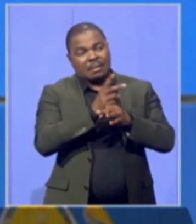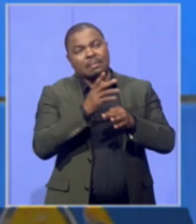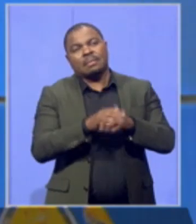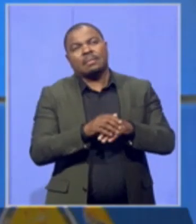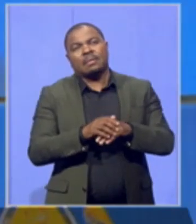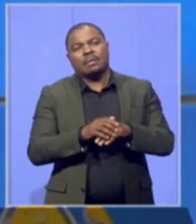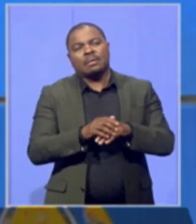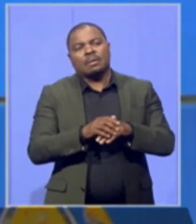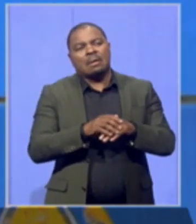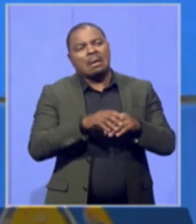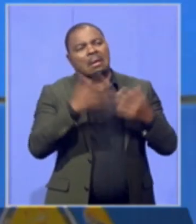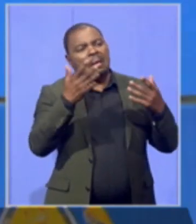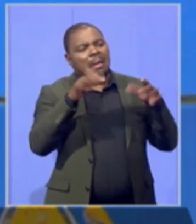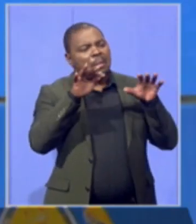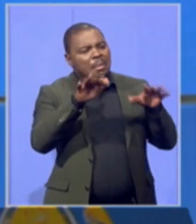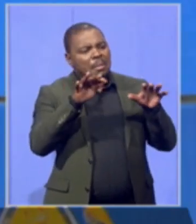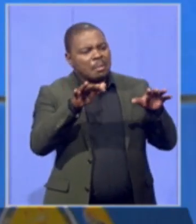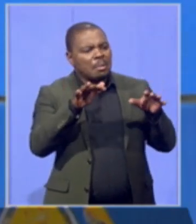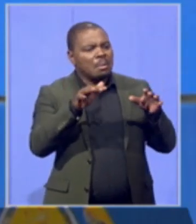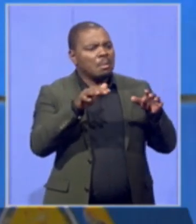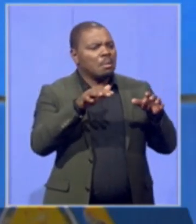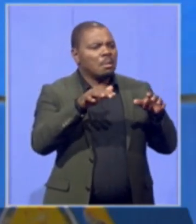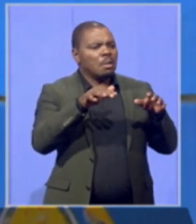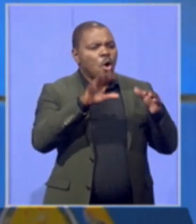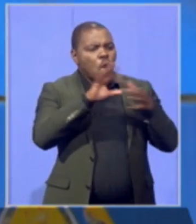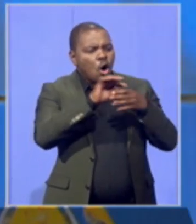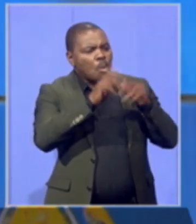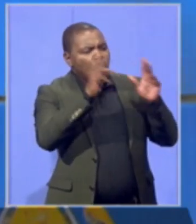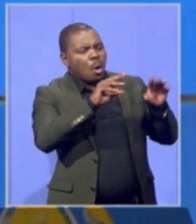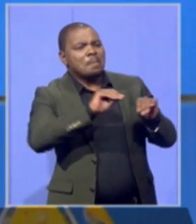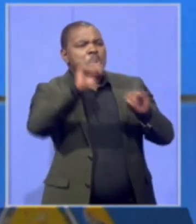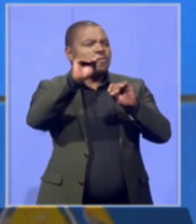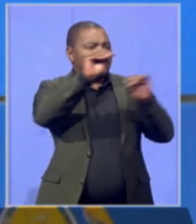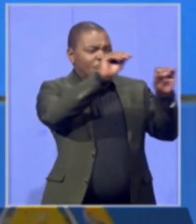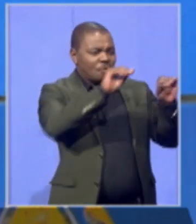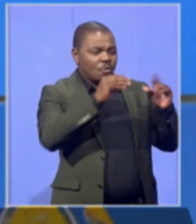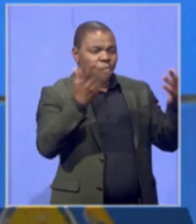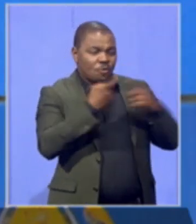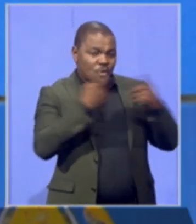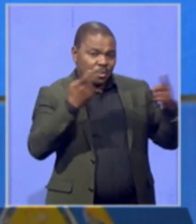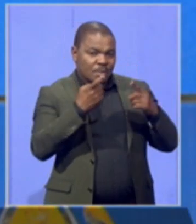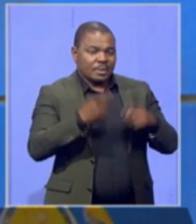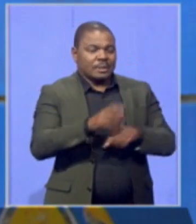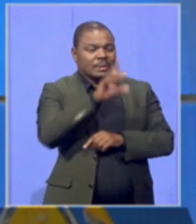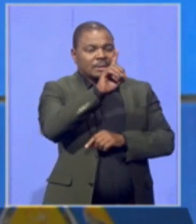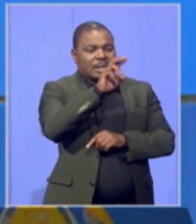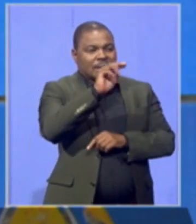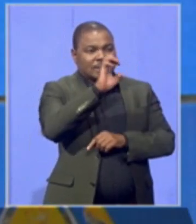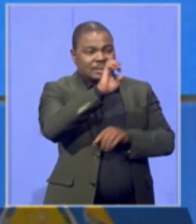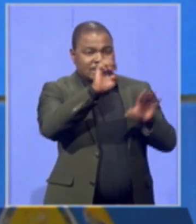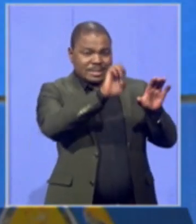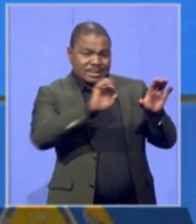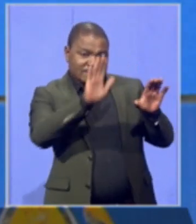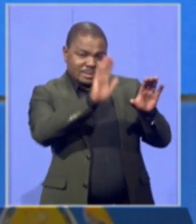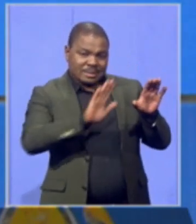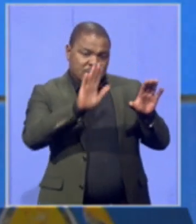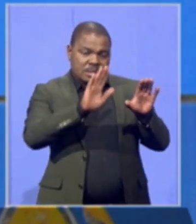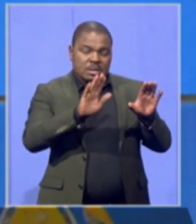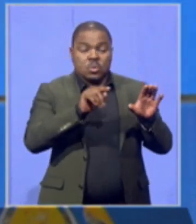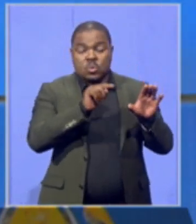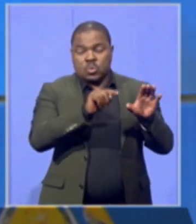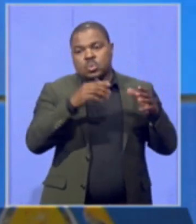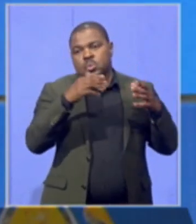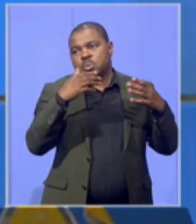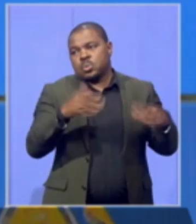of internally displaced persons in the Eastern DRC has